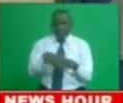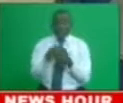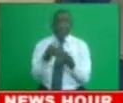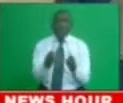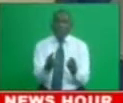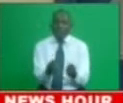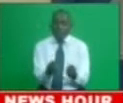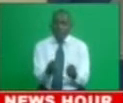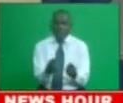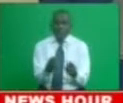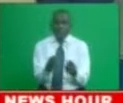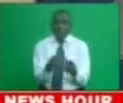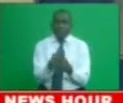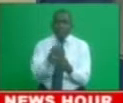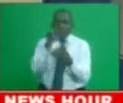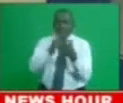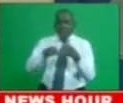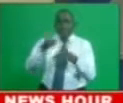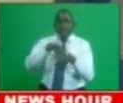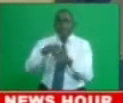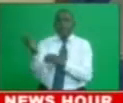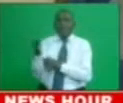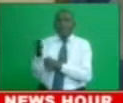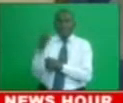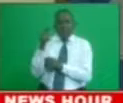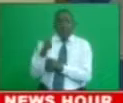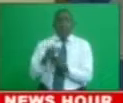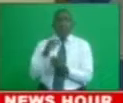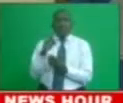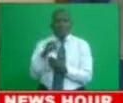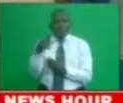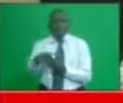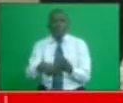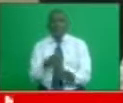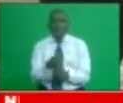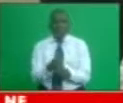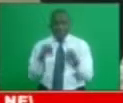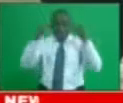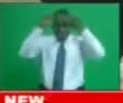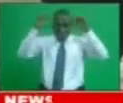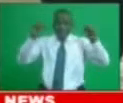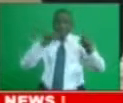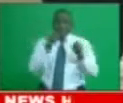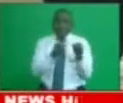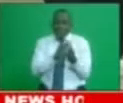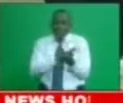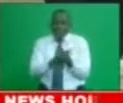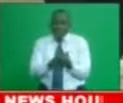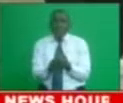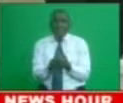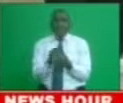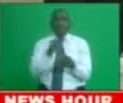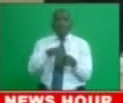effect in the State of the Nation address scheduled for February next year. The president again highlighted the